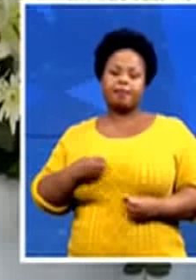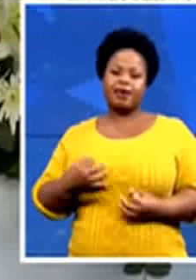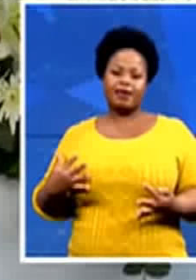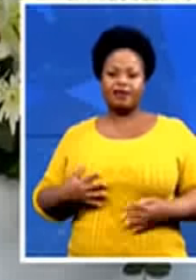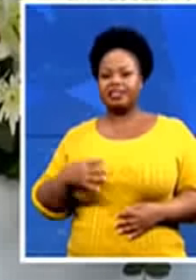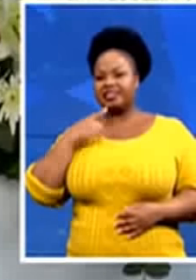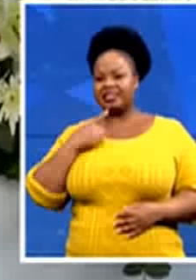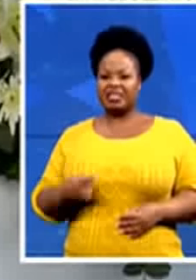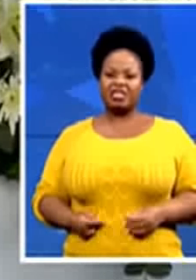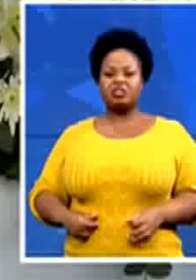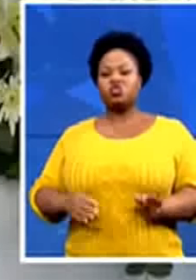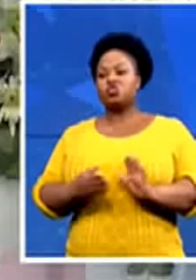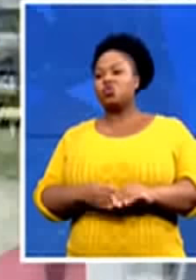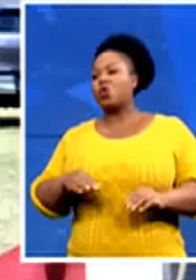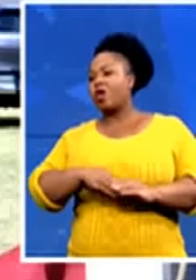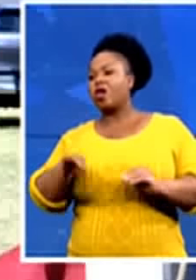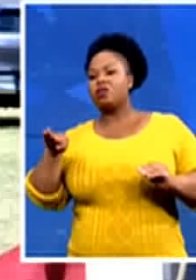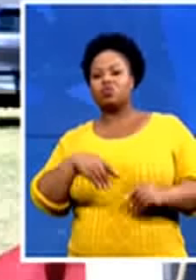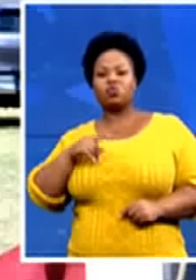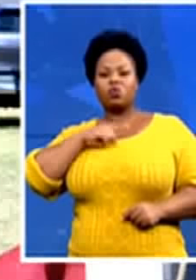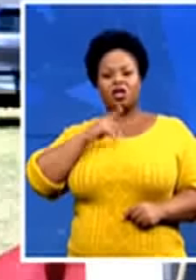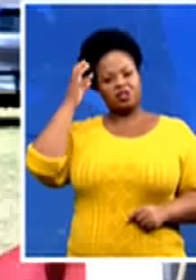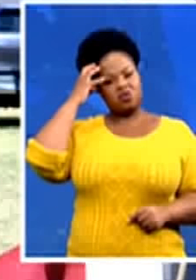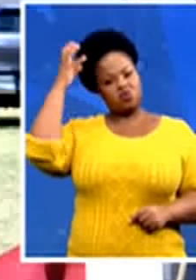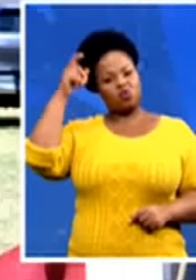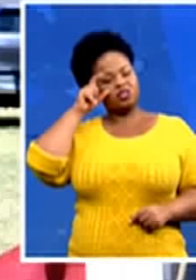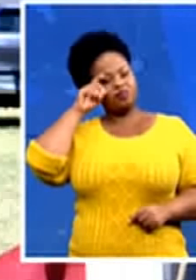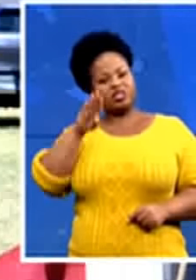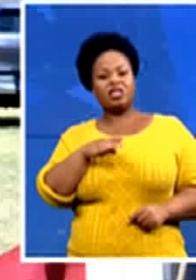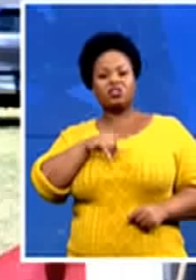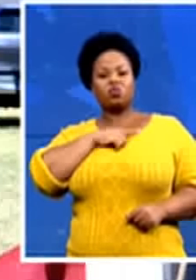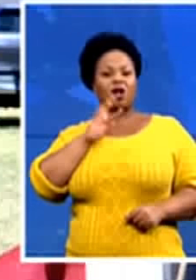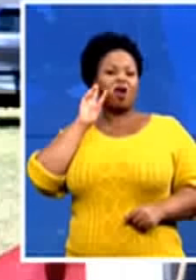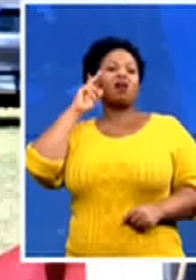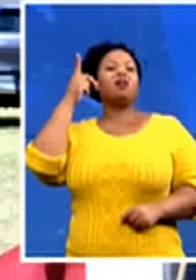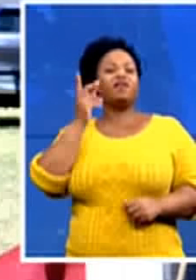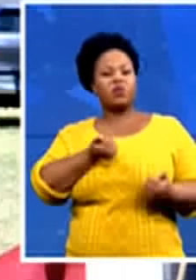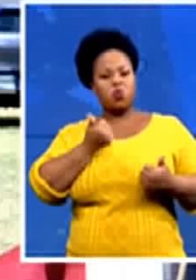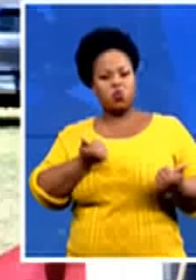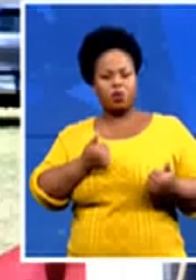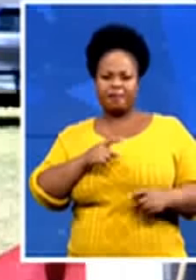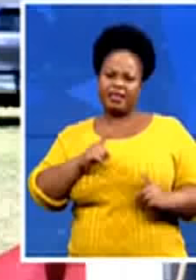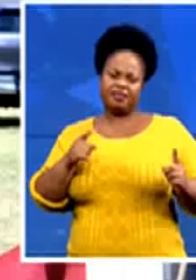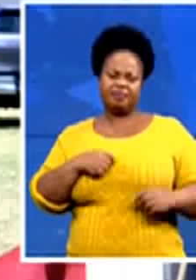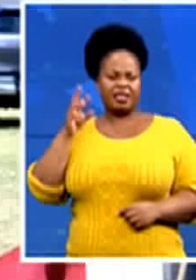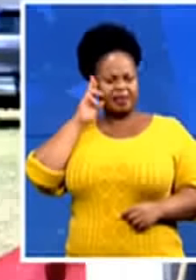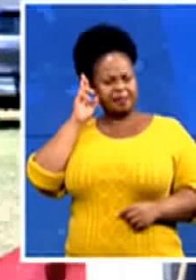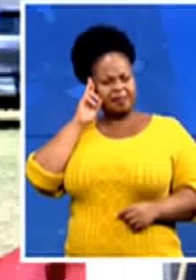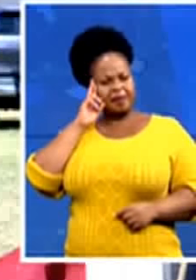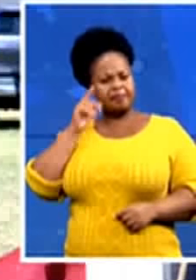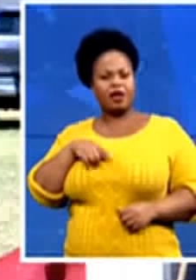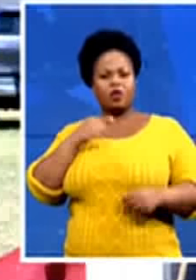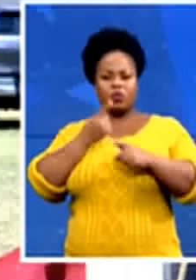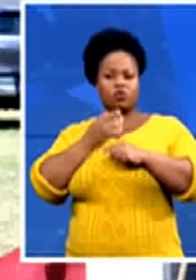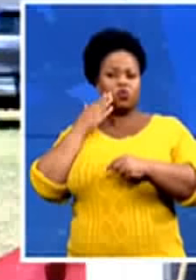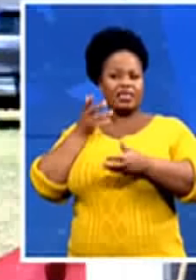had betrayed Nkosi Mangosuthu Buthelezi, and at some time, and I remembered even speaking to her back in those days